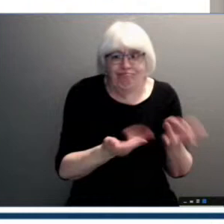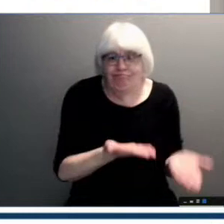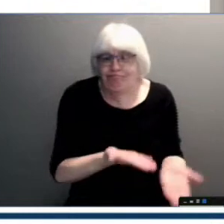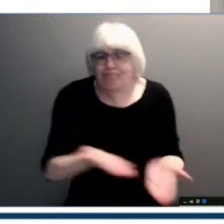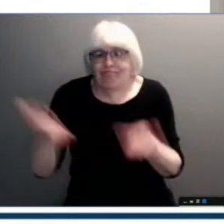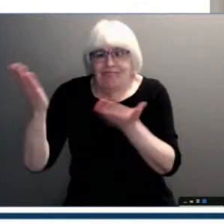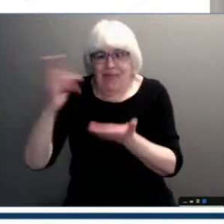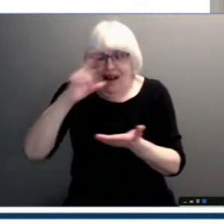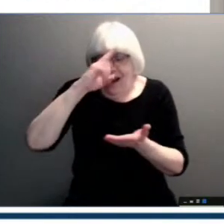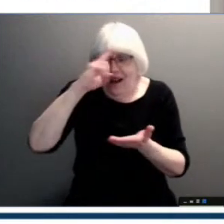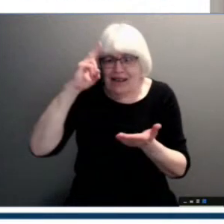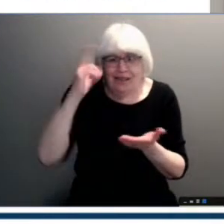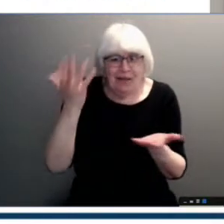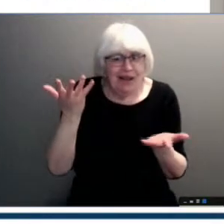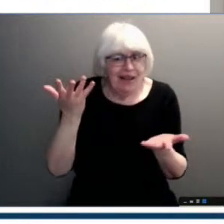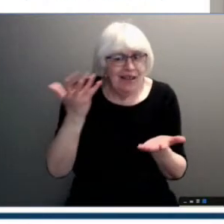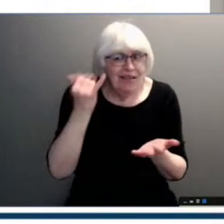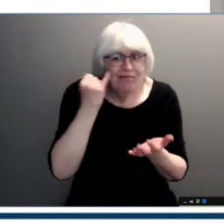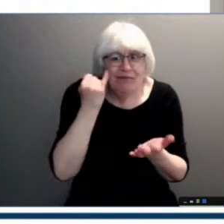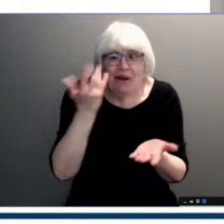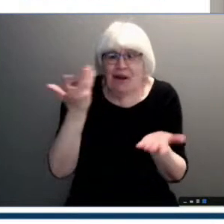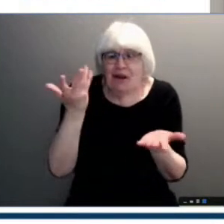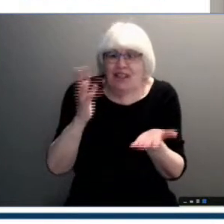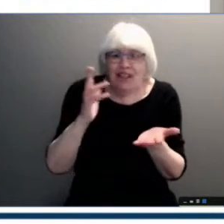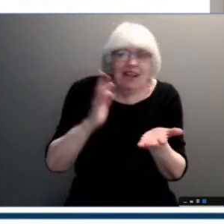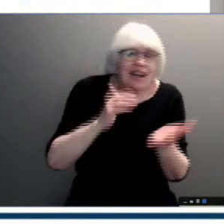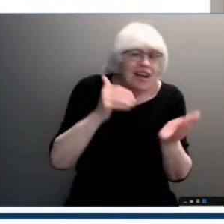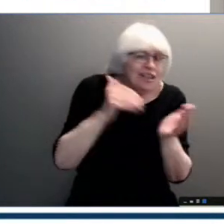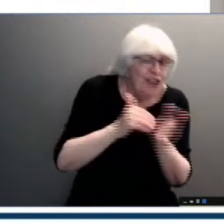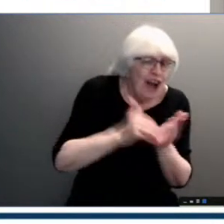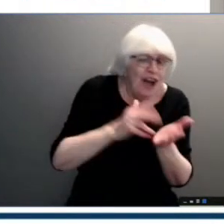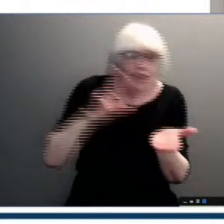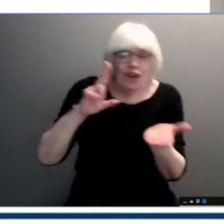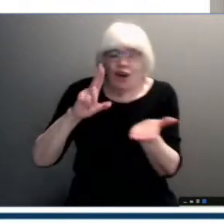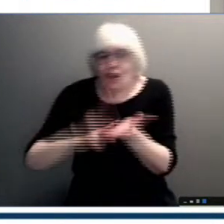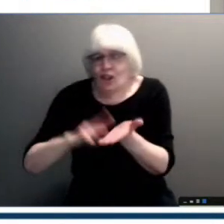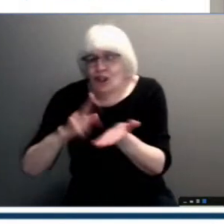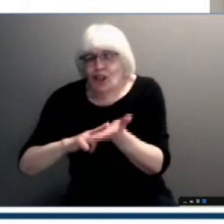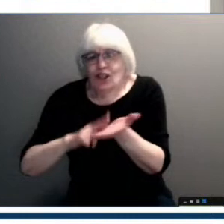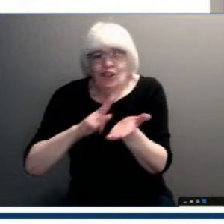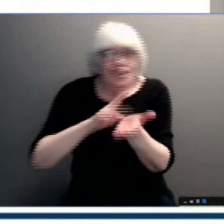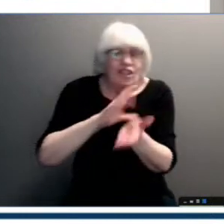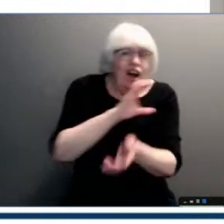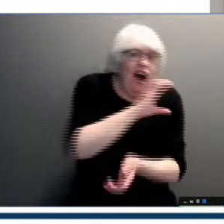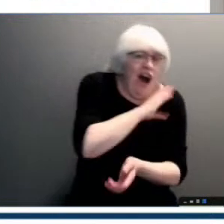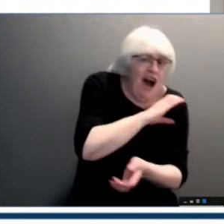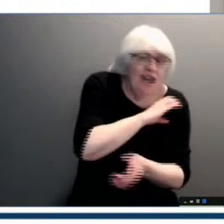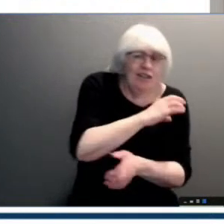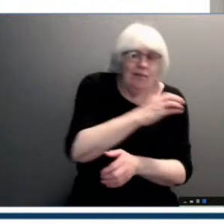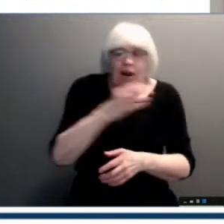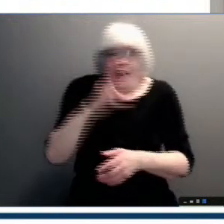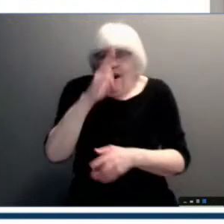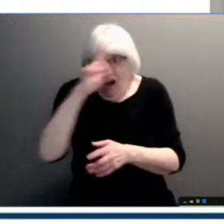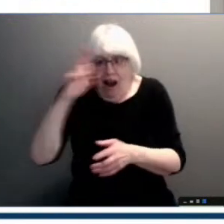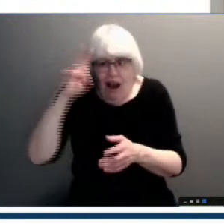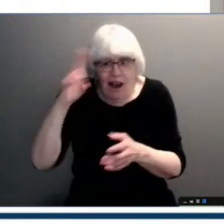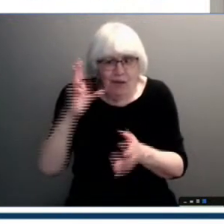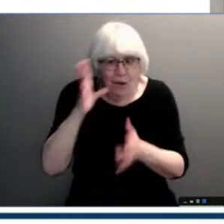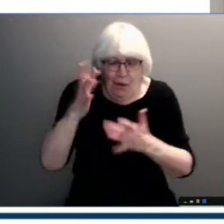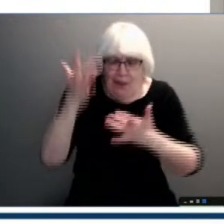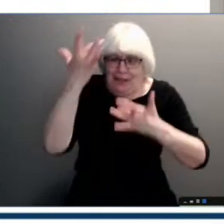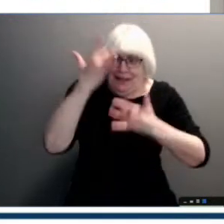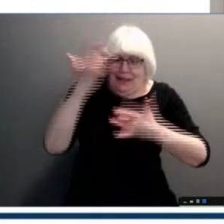healthcare workers, paramedics, or police started to get sick and had to isolate. Think of all these things and be